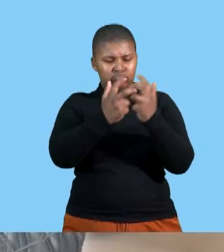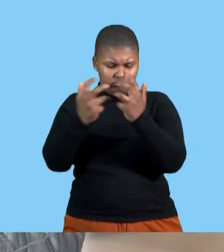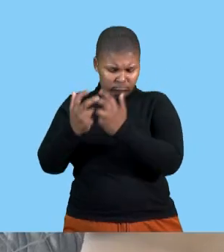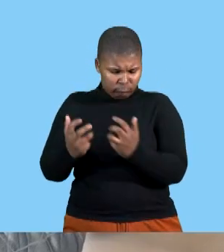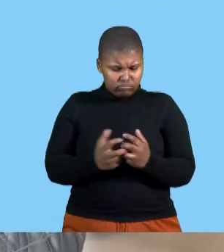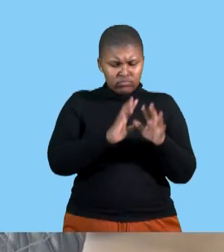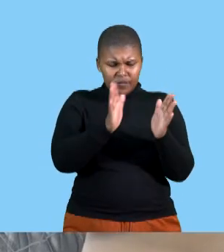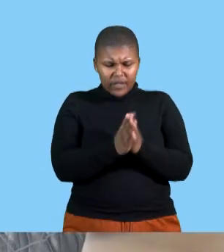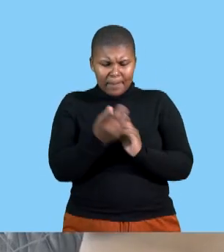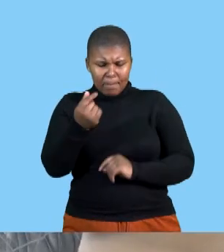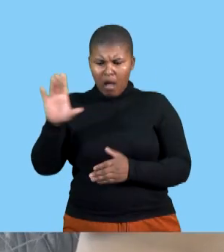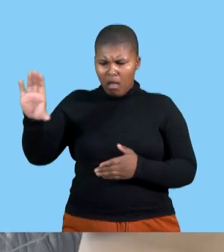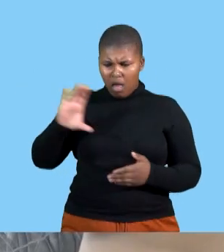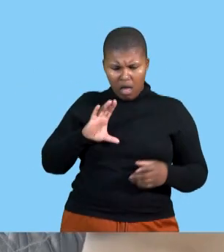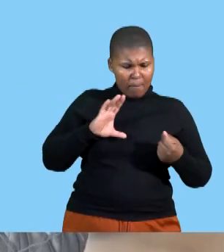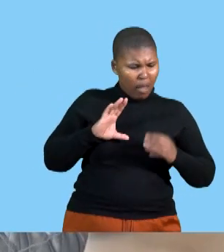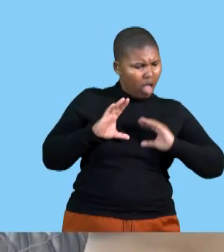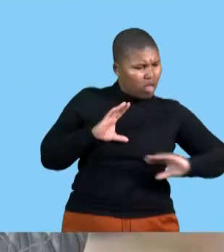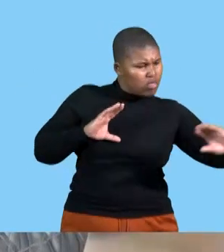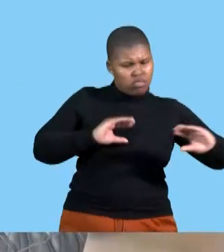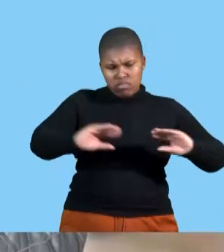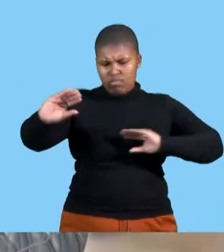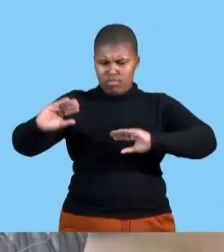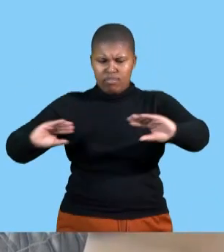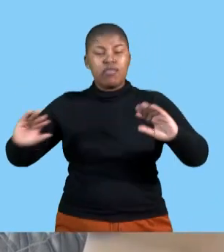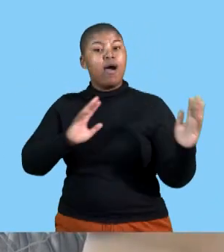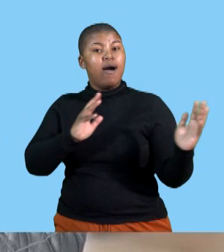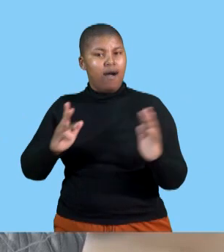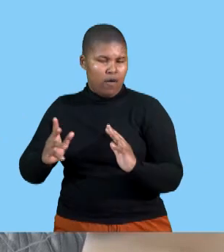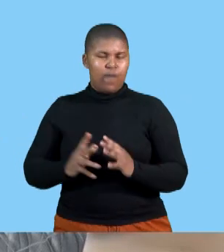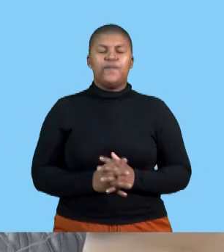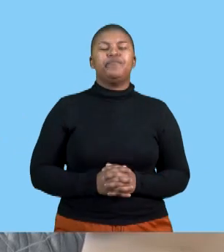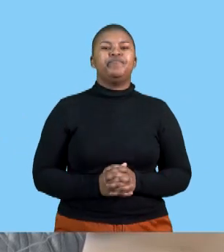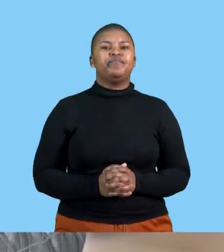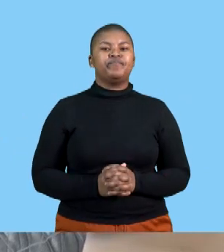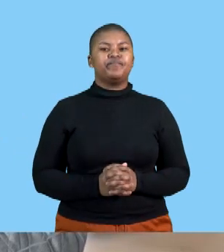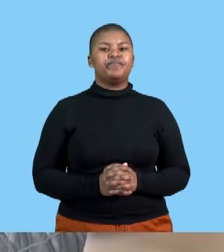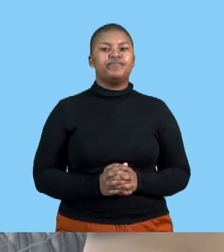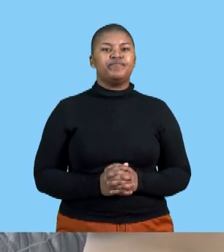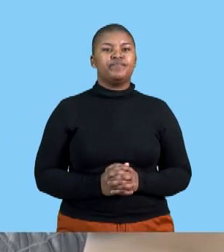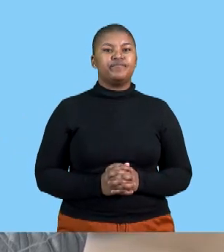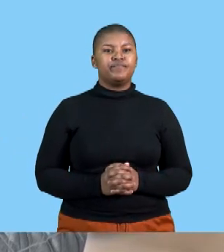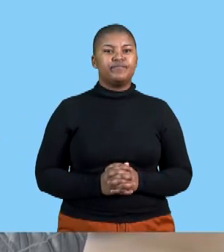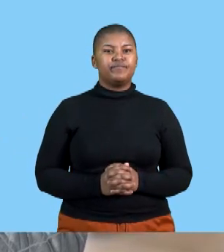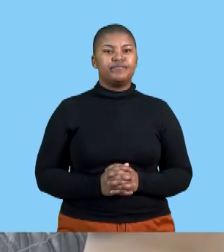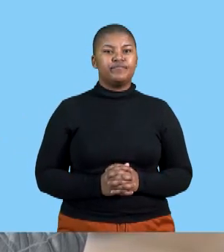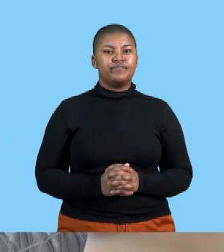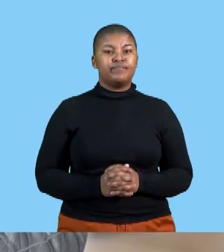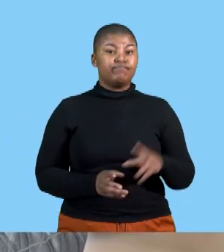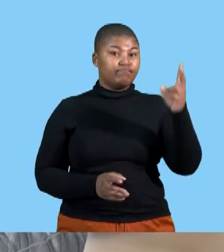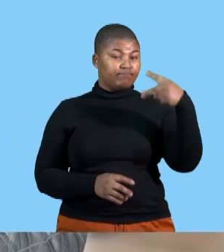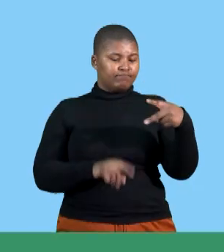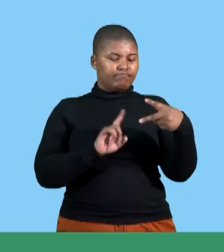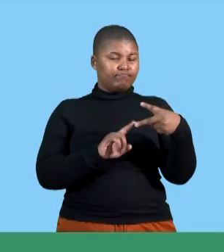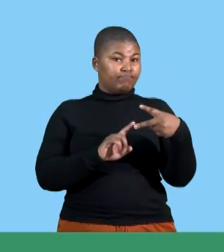coming in the business and the money is also going outside the business. Now let's move on to our second concept of